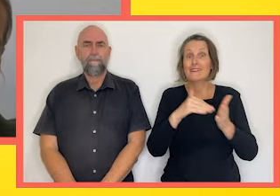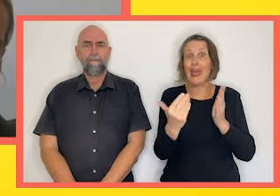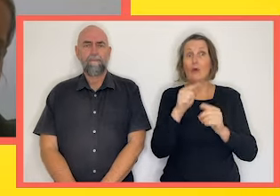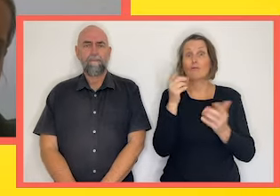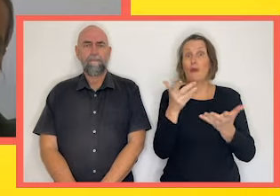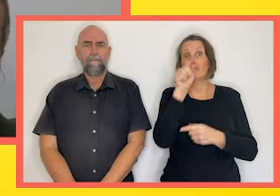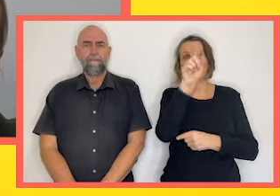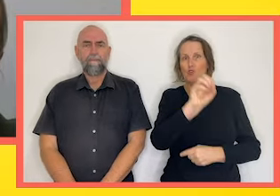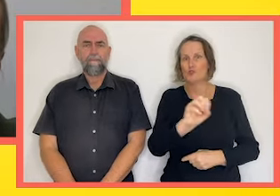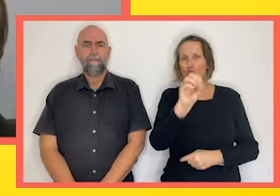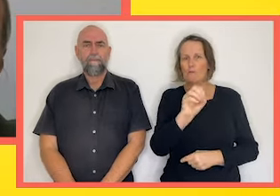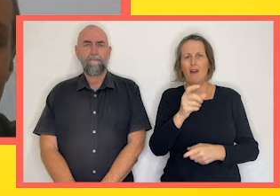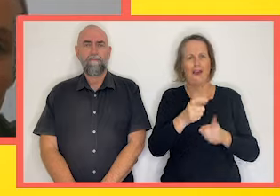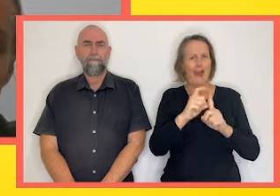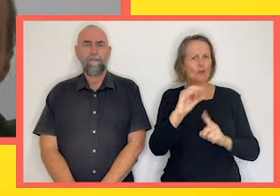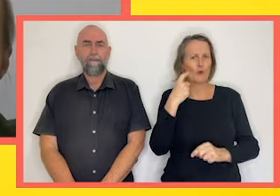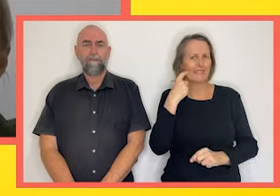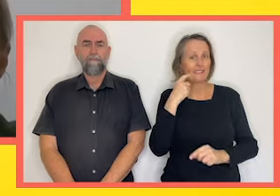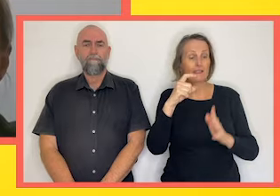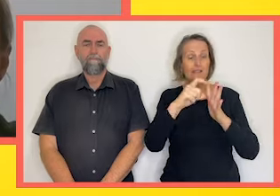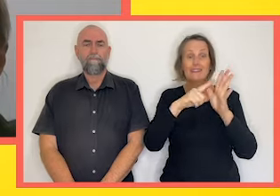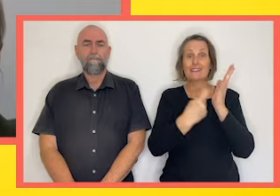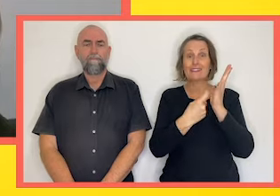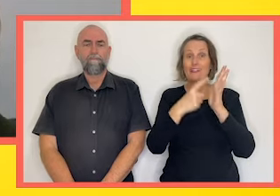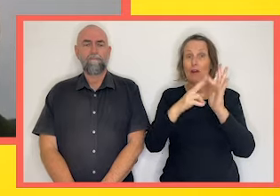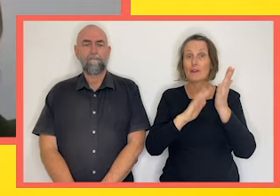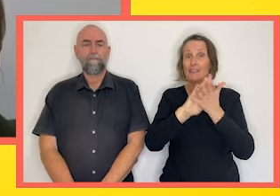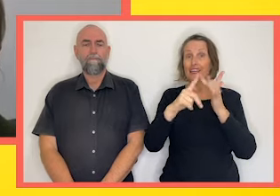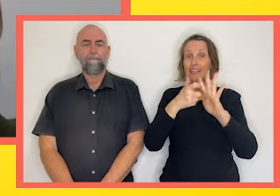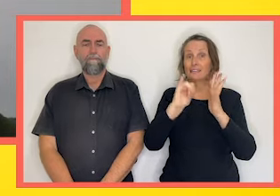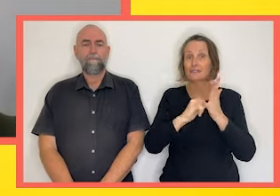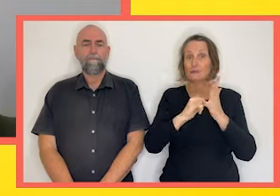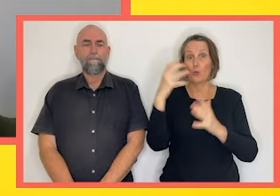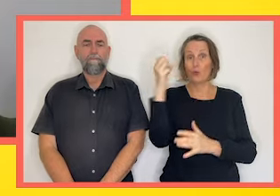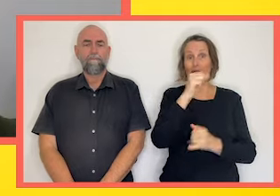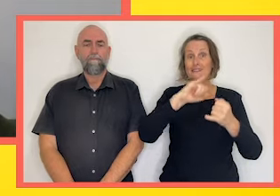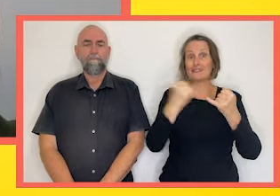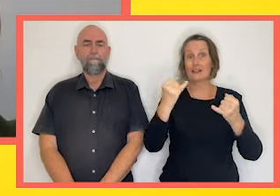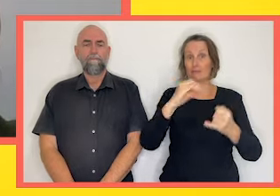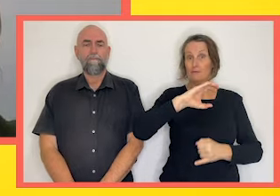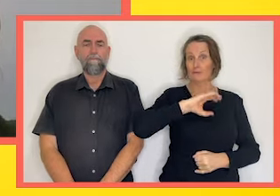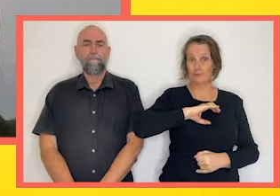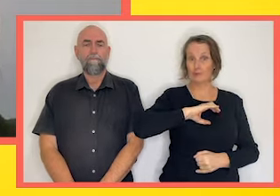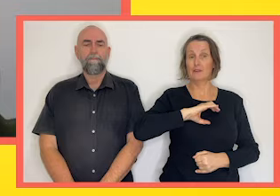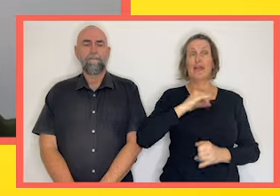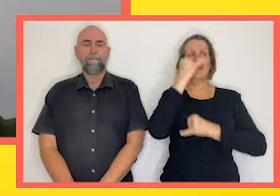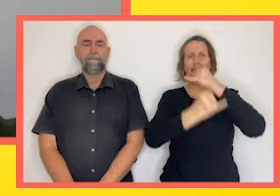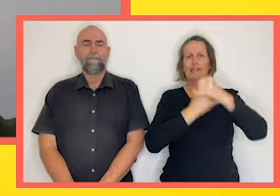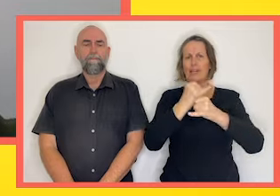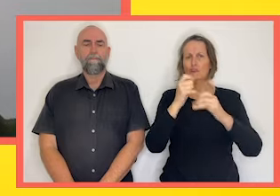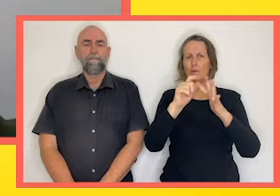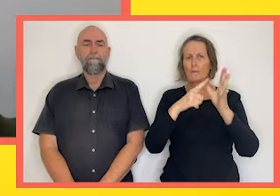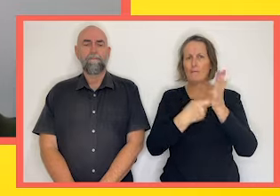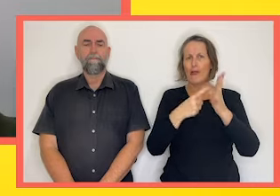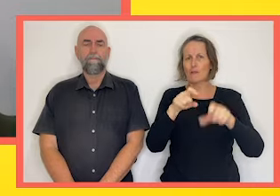tough conditions. And we've seen Darren Hicks picking up a silver in the C2 road race. And at the International Paracycle